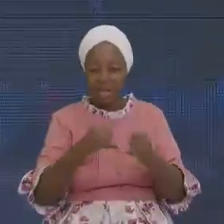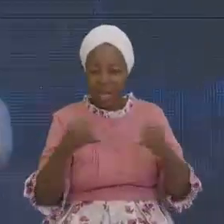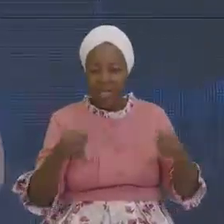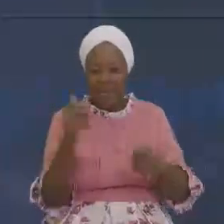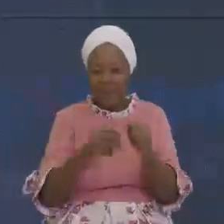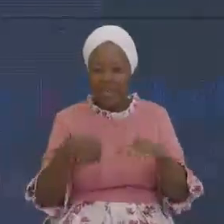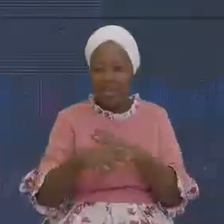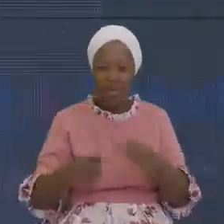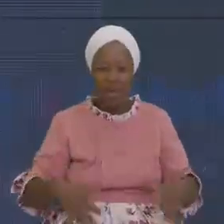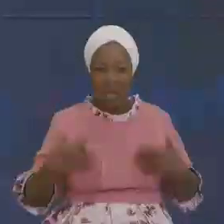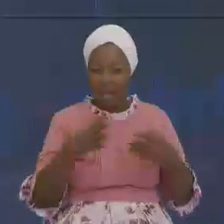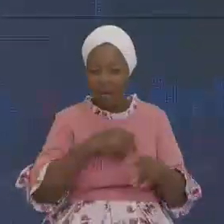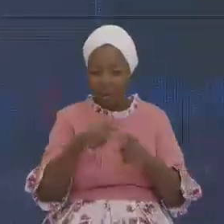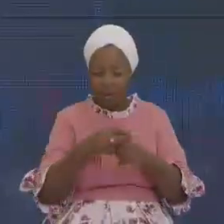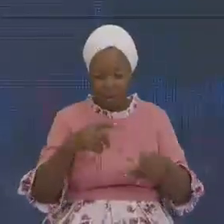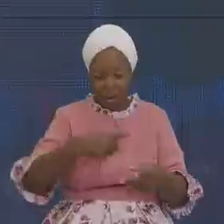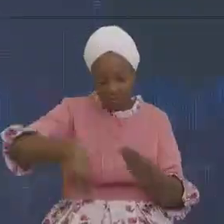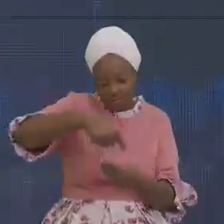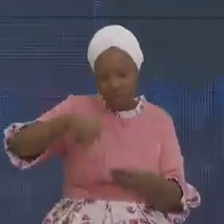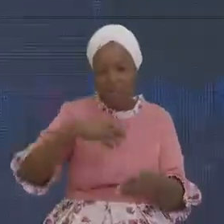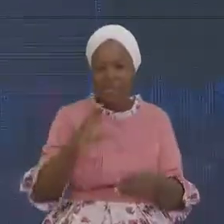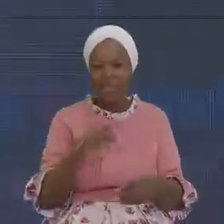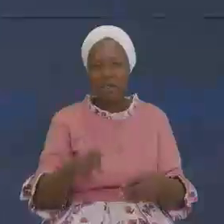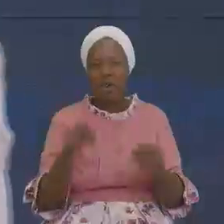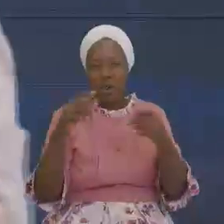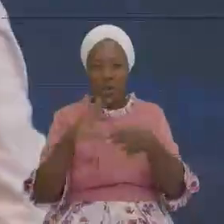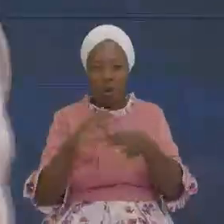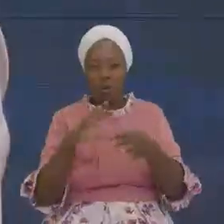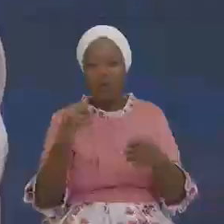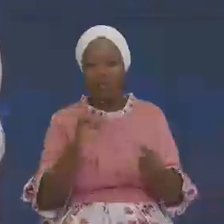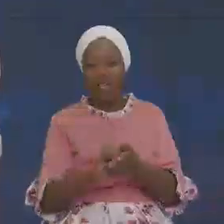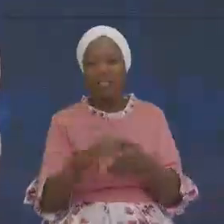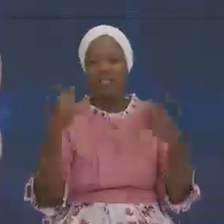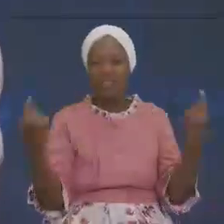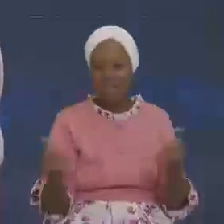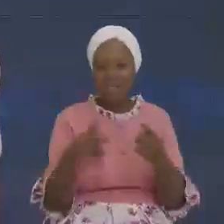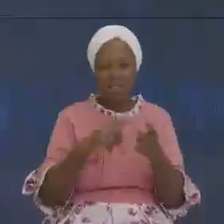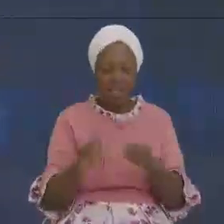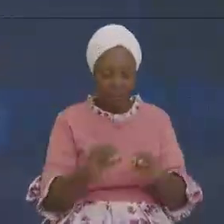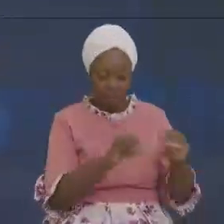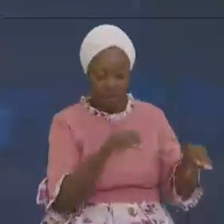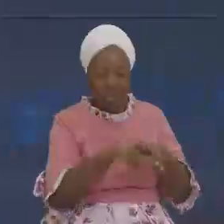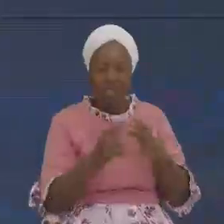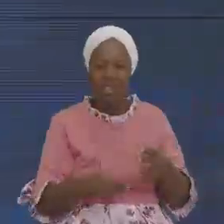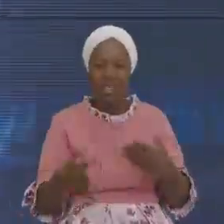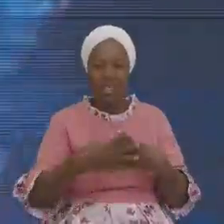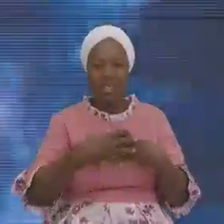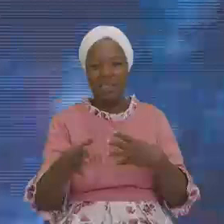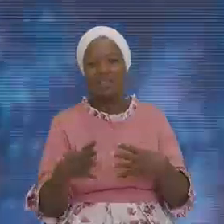you are tied by the cords of your own sin, he puts you into the cage.